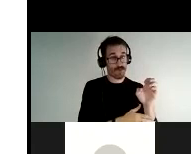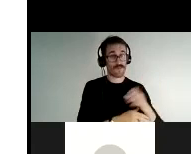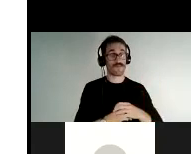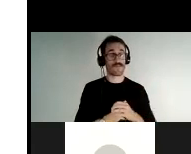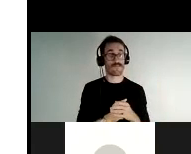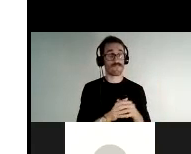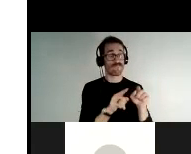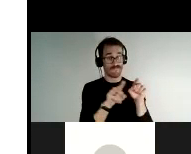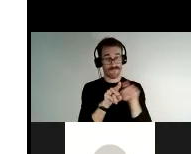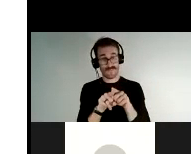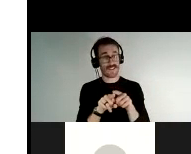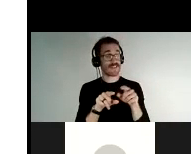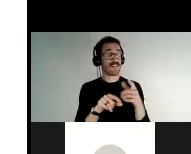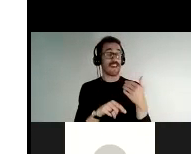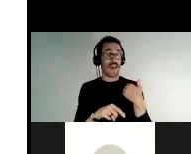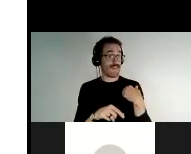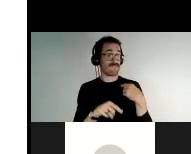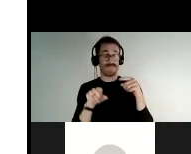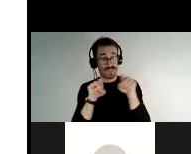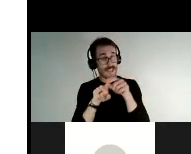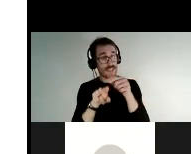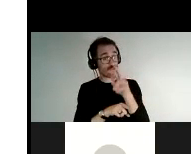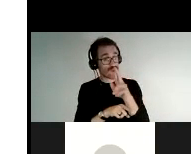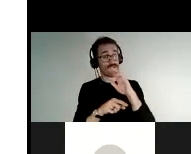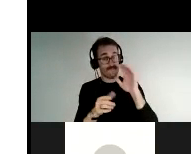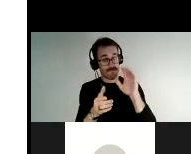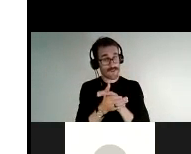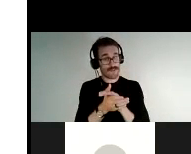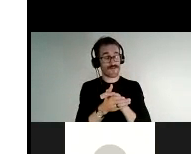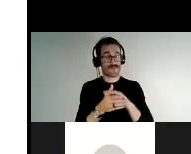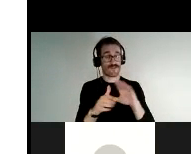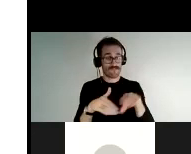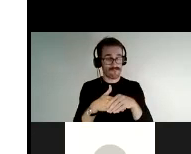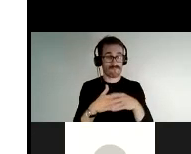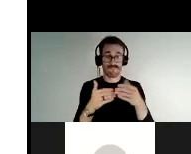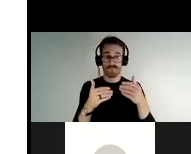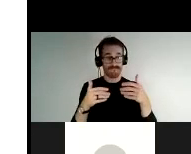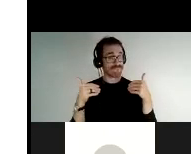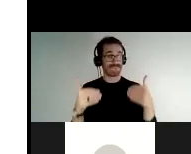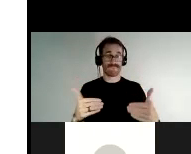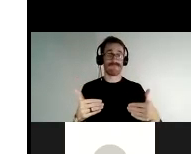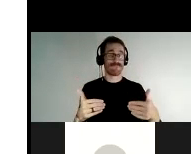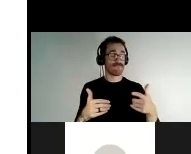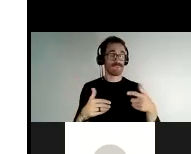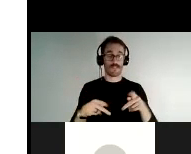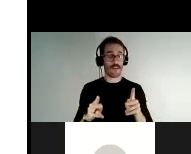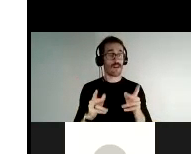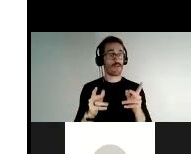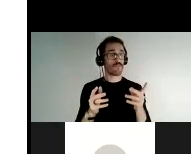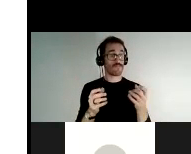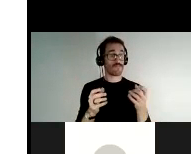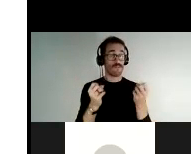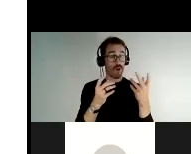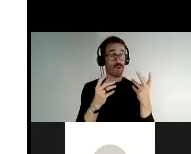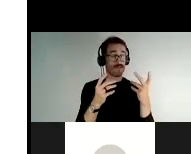same gender marriage. And so many battles, many former battles have been settled, but that doesn't mean that